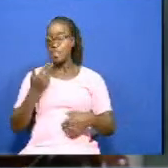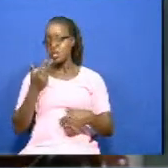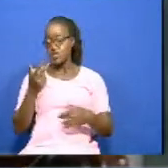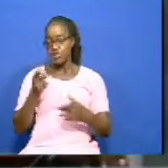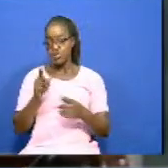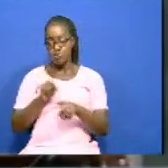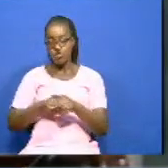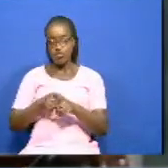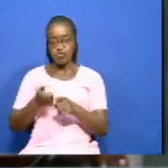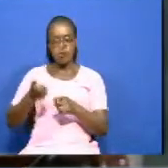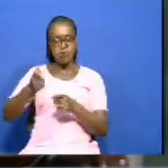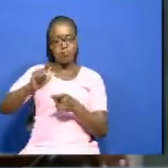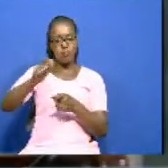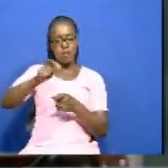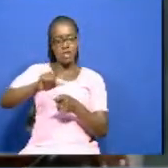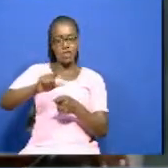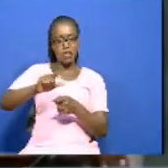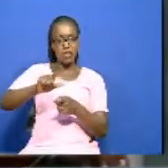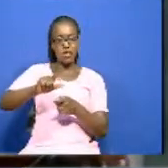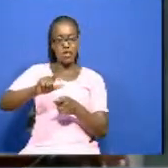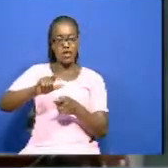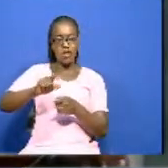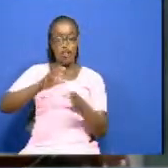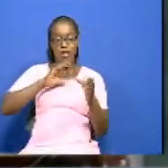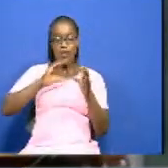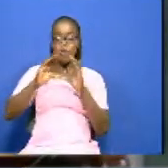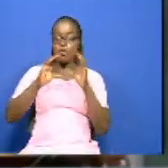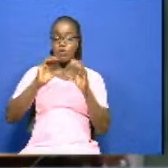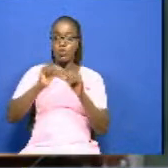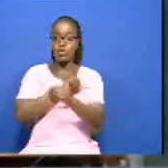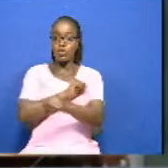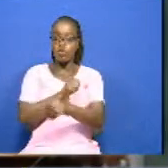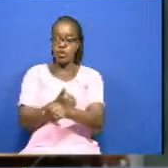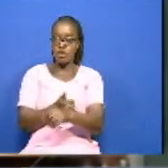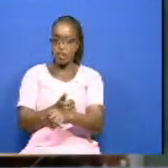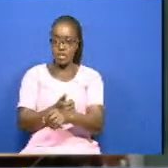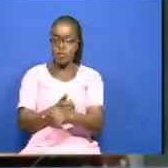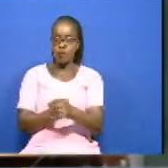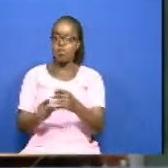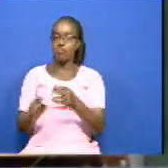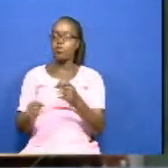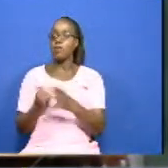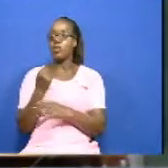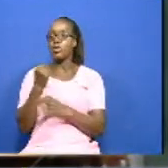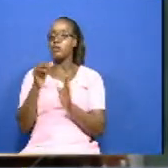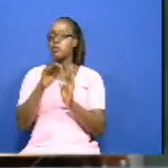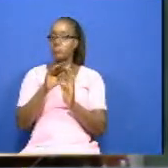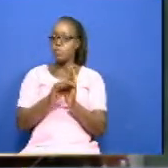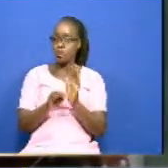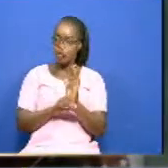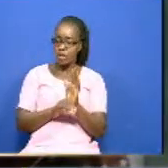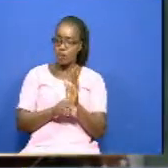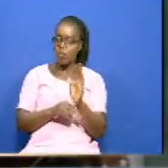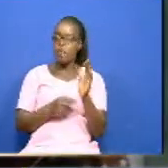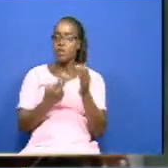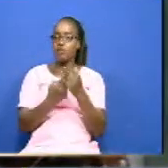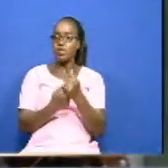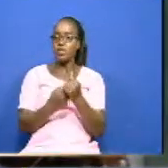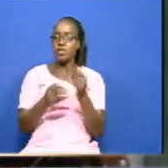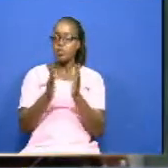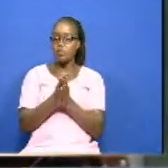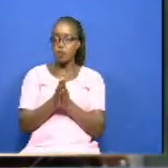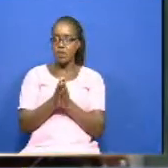increase. So with the Communications Authority, we initiated a program, and this is in partnership with